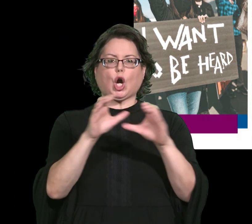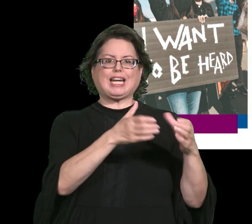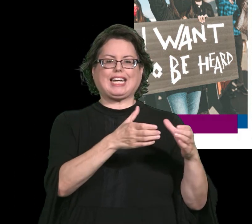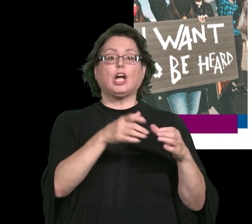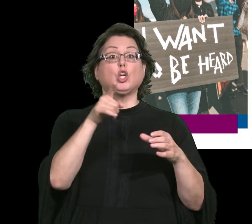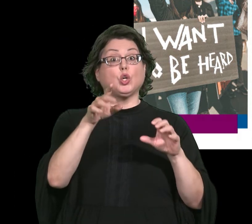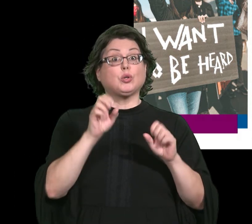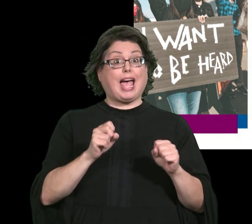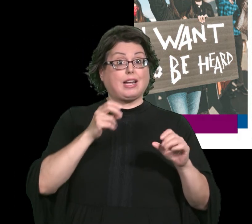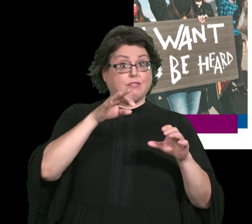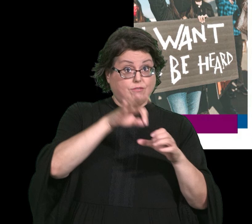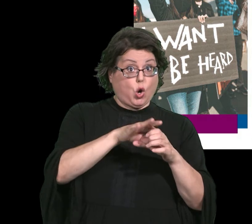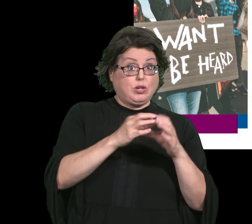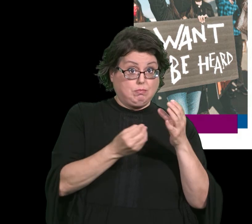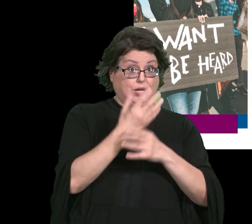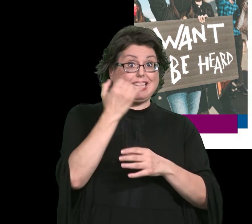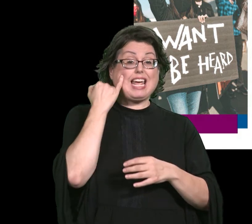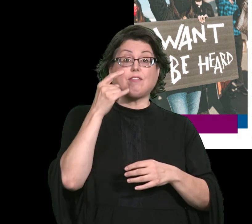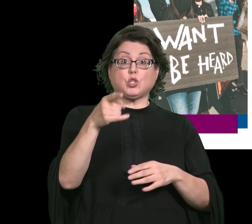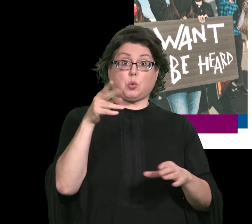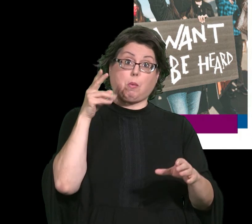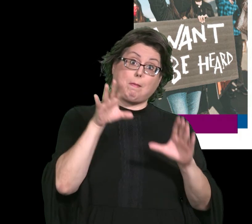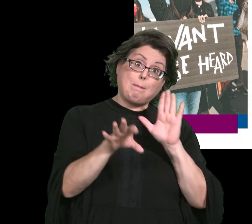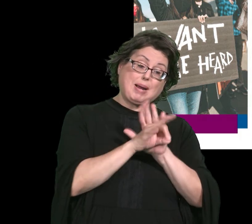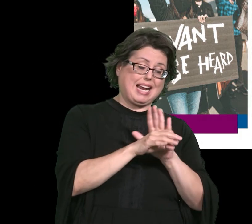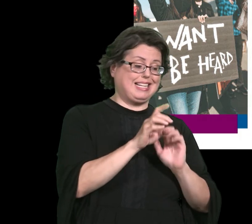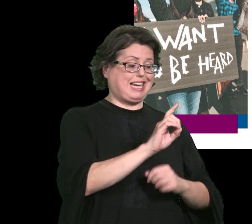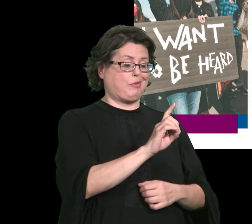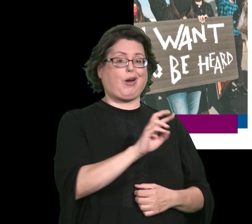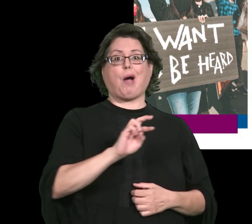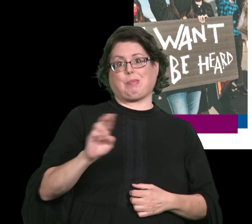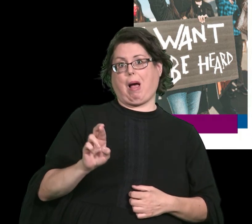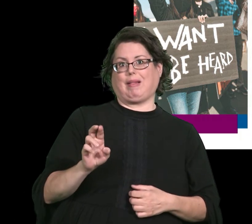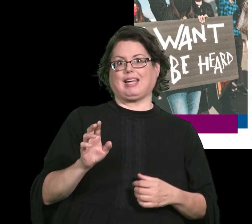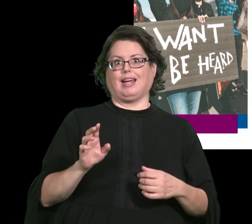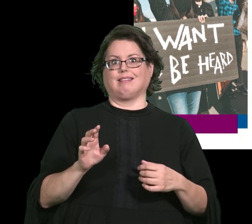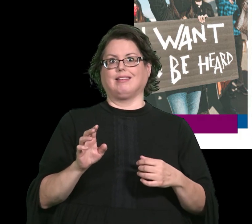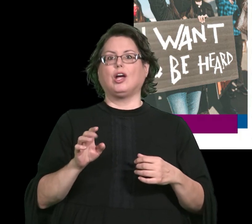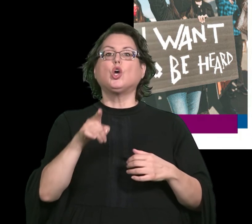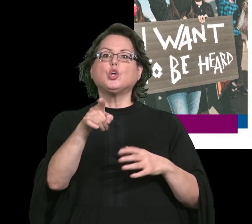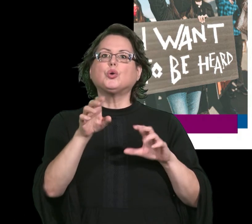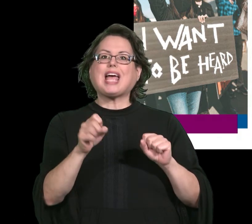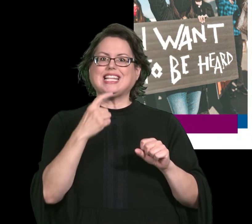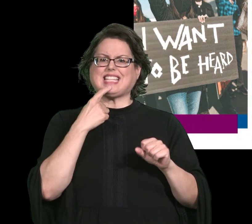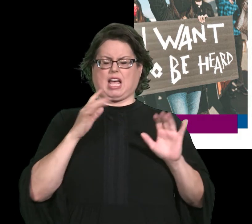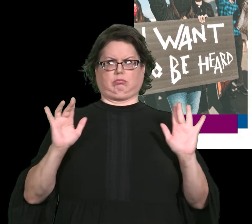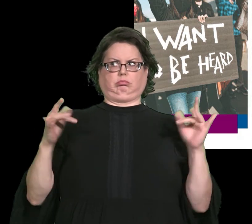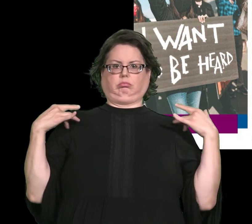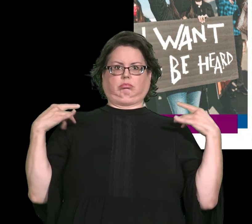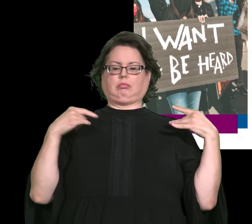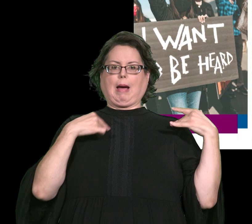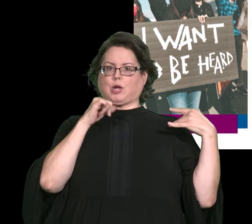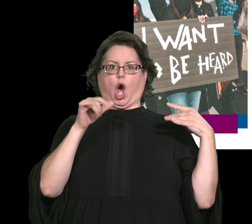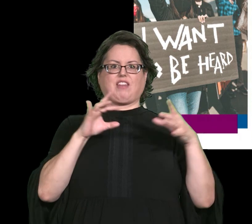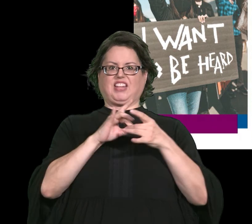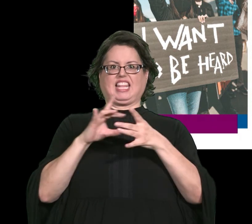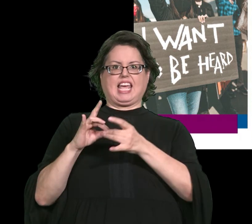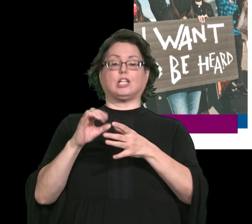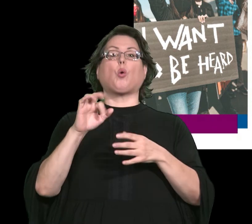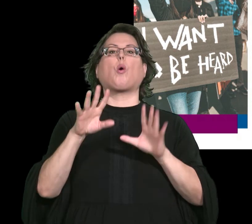join either the Democratic or Republican parties. You may choose to be non-affiliated or choose Libertarian or Green